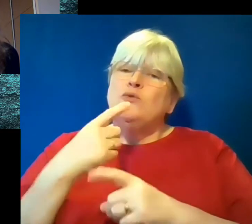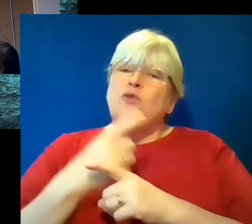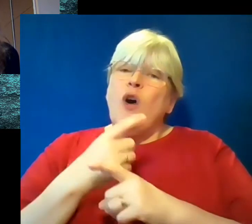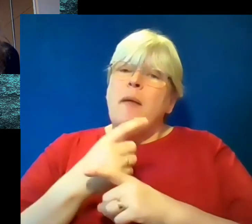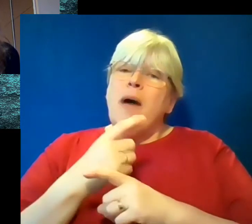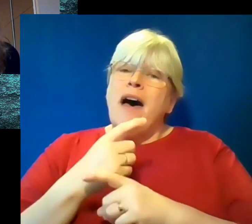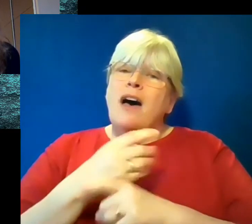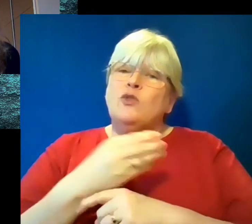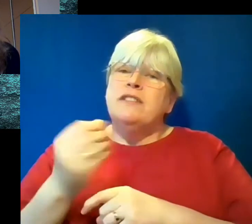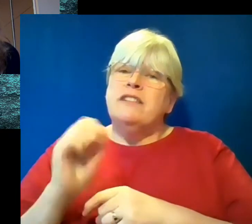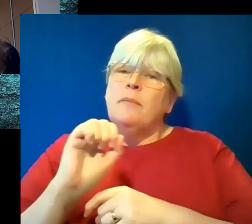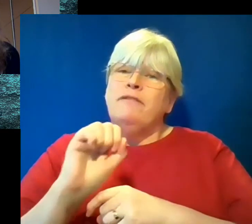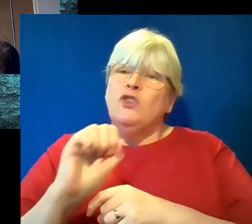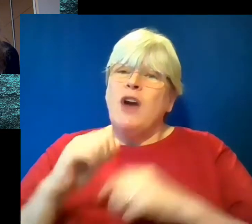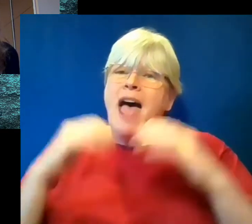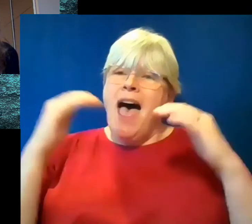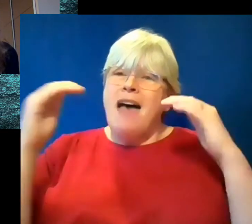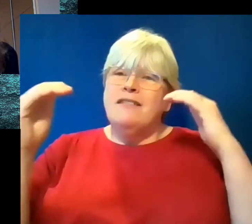your adult characters,